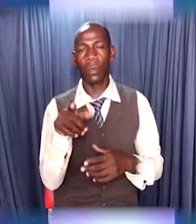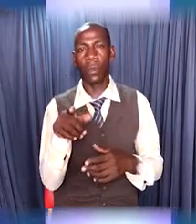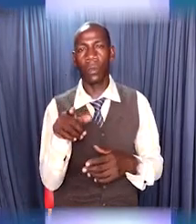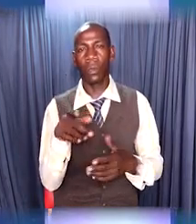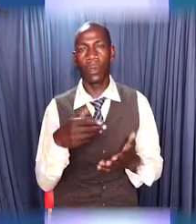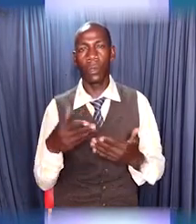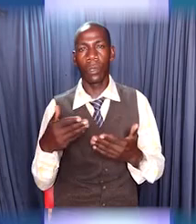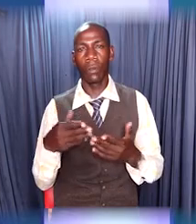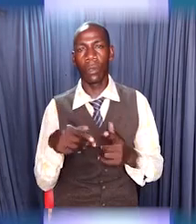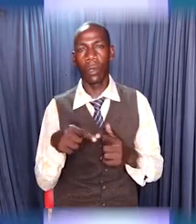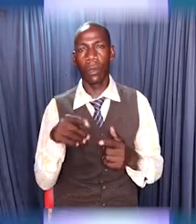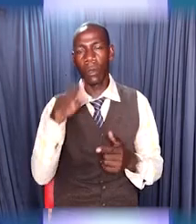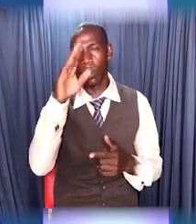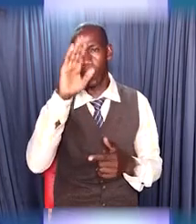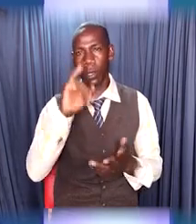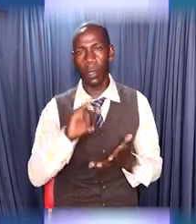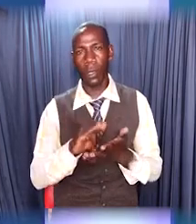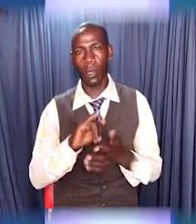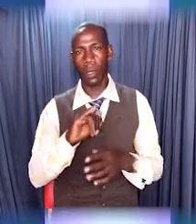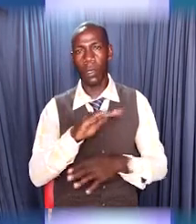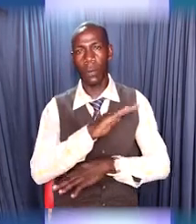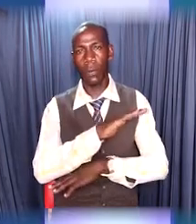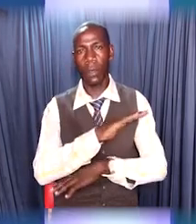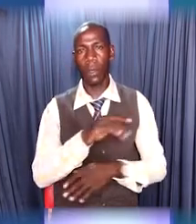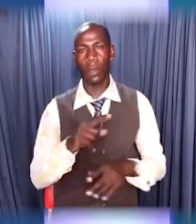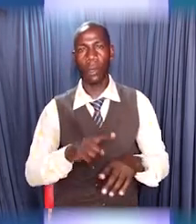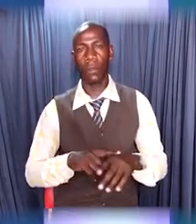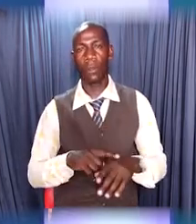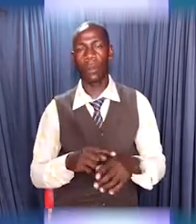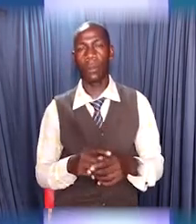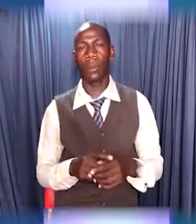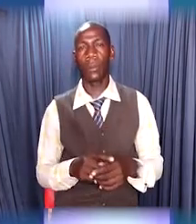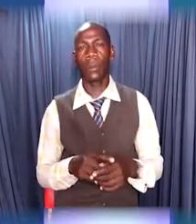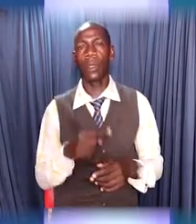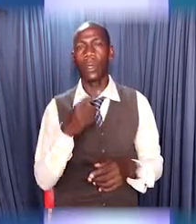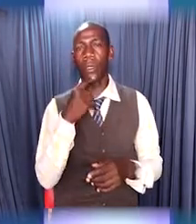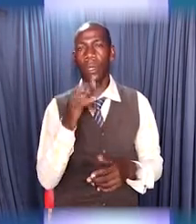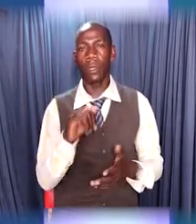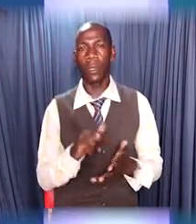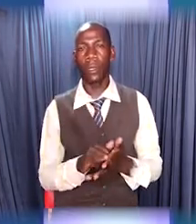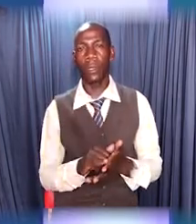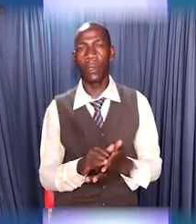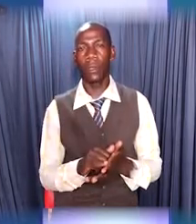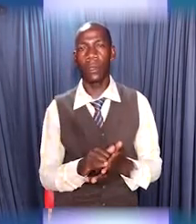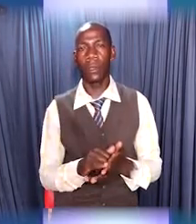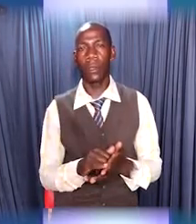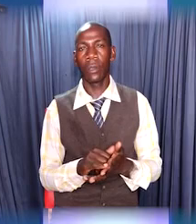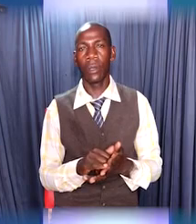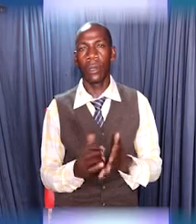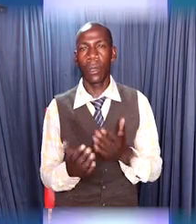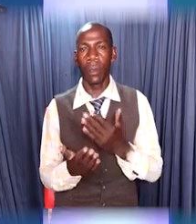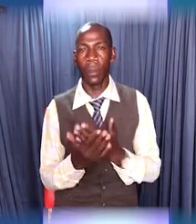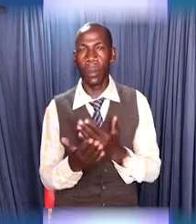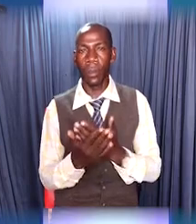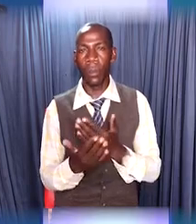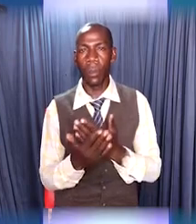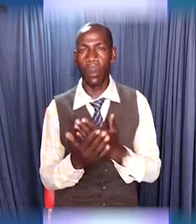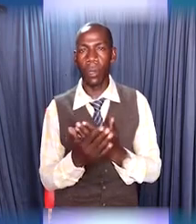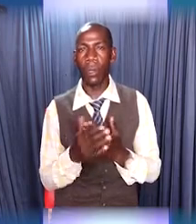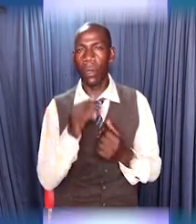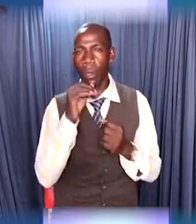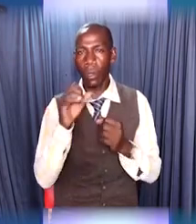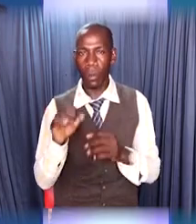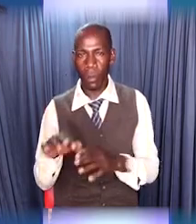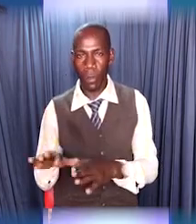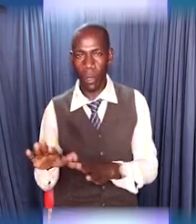commanding. Tumikie. Hiyo ndio. Serve me. Hiyo jioni. That is the evening hour. Ndio anasema. That's what he says. Asubuhi usiachilie ku. In the